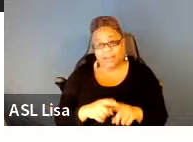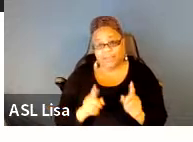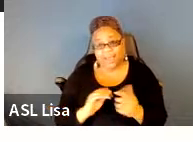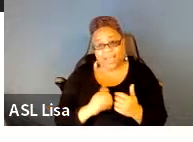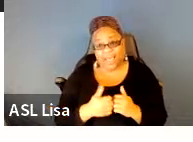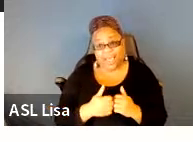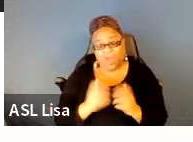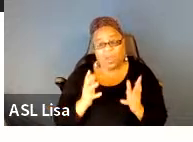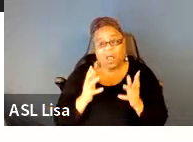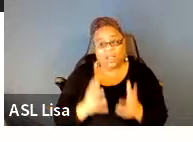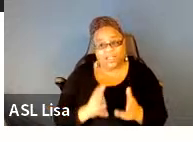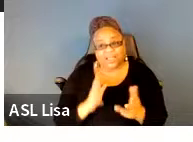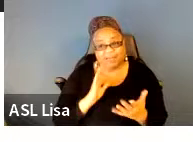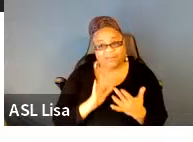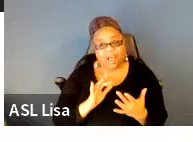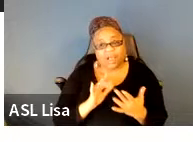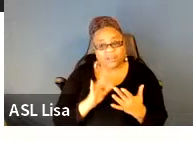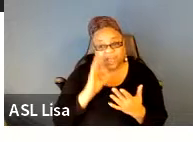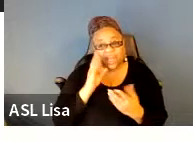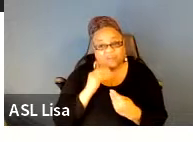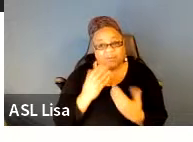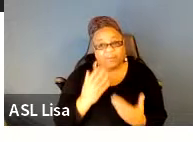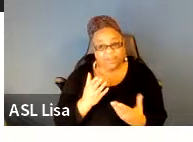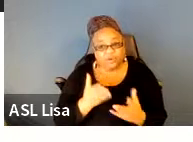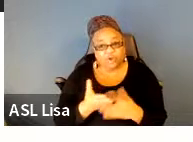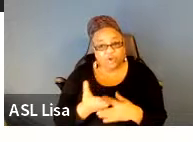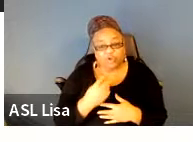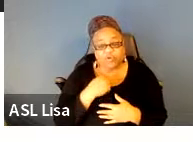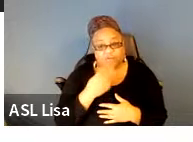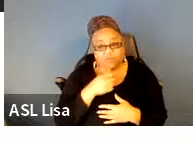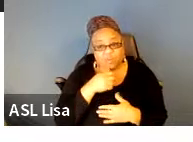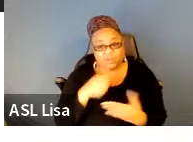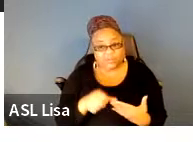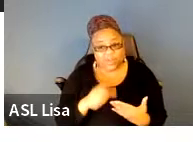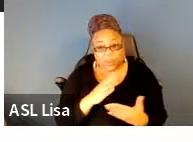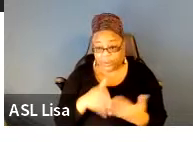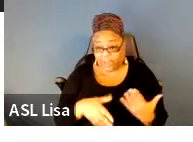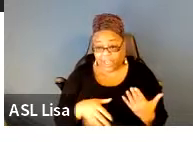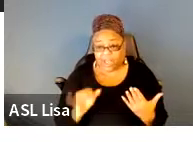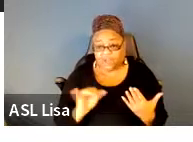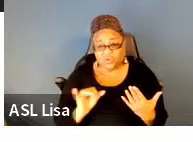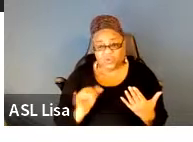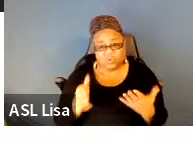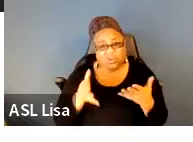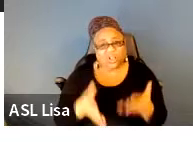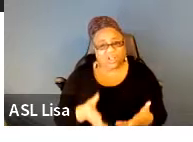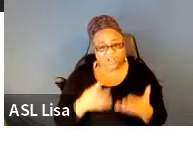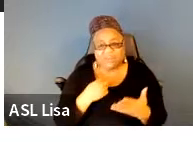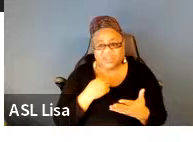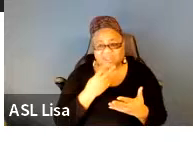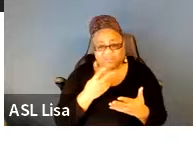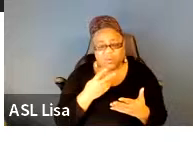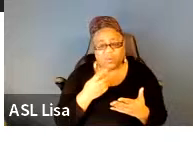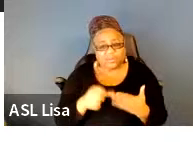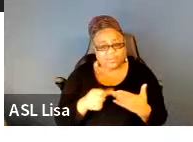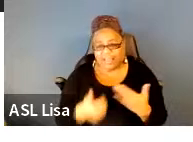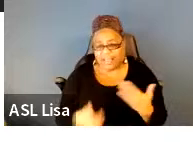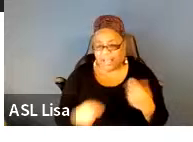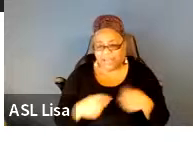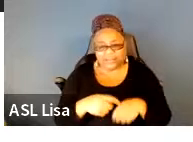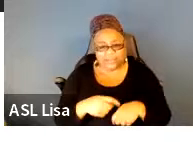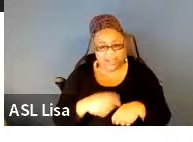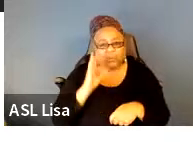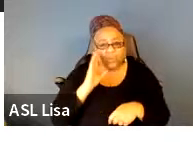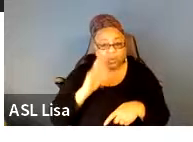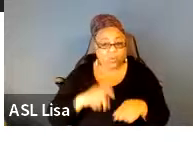contact information in a voicemail. Even on the weekend, you can leave us a voicemail any time of the day. We'll be happy to return your